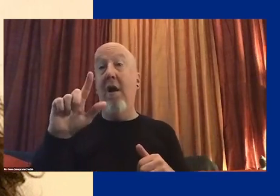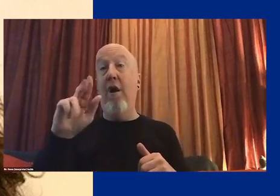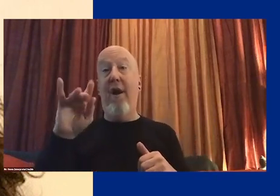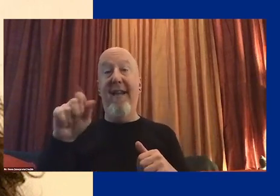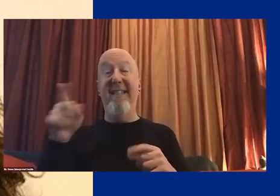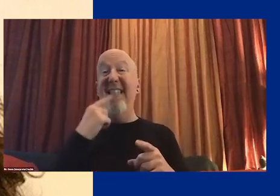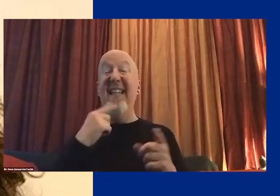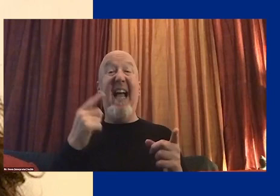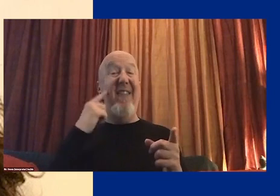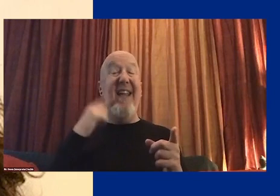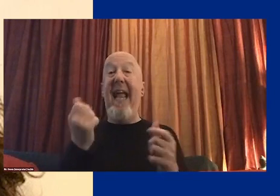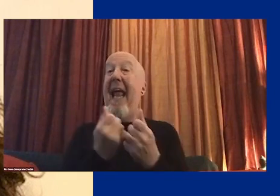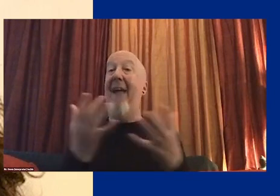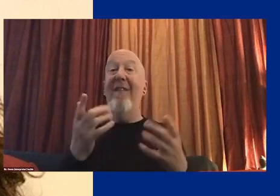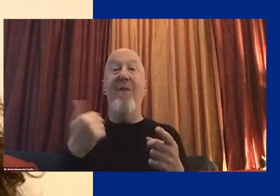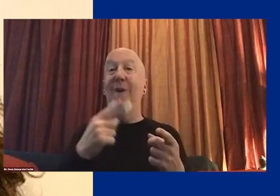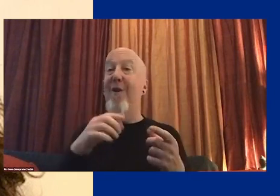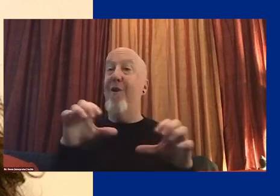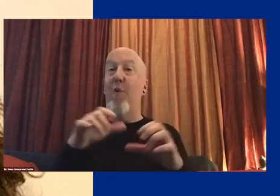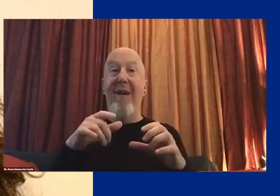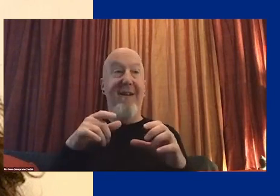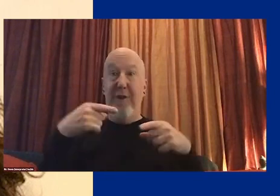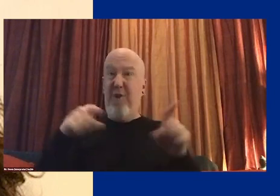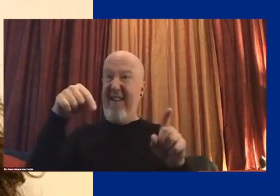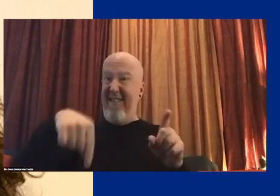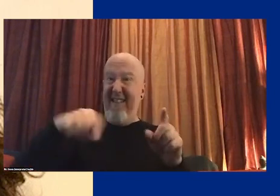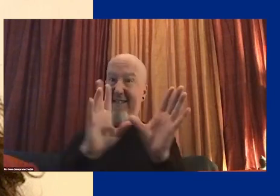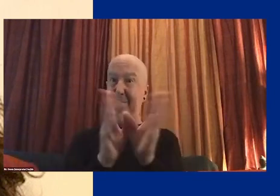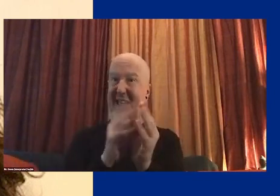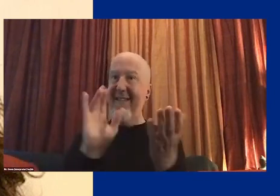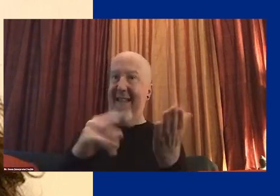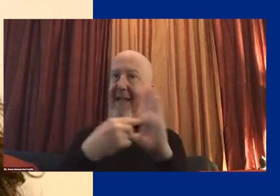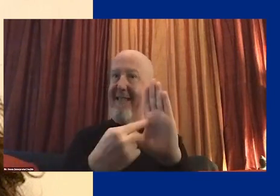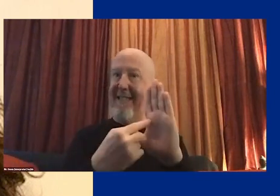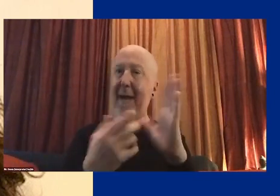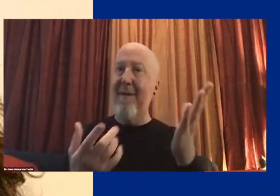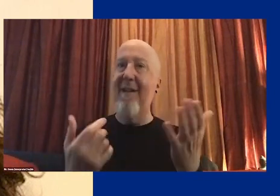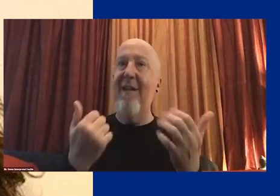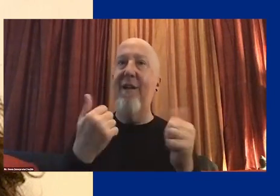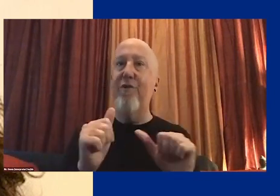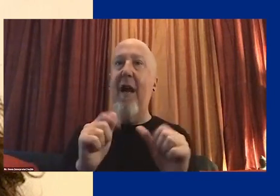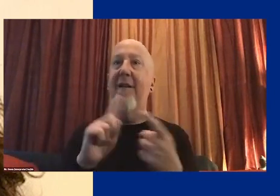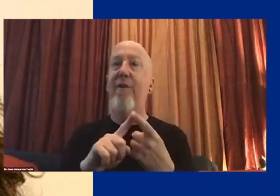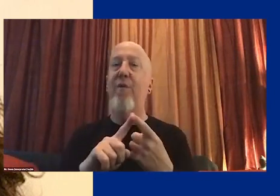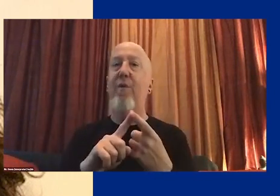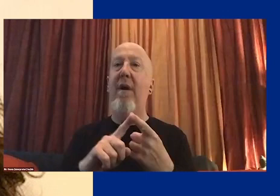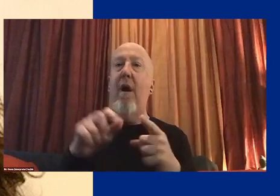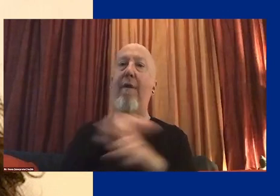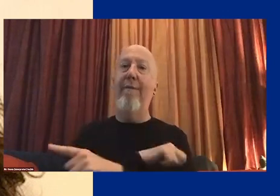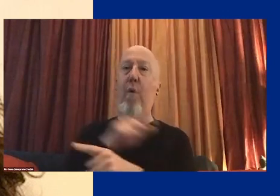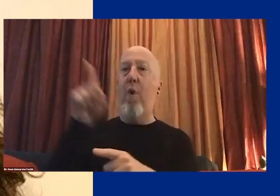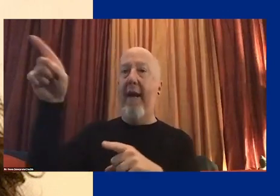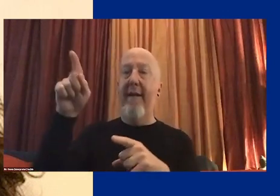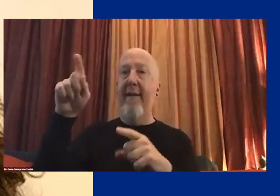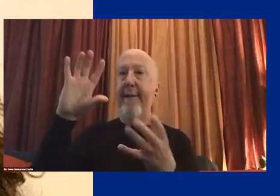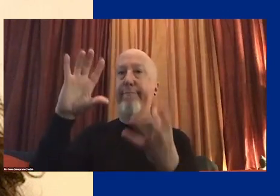everything today during this meeting is examples of trying to prevent a crisis in the ER or